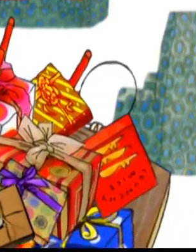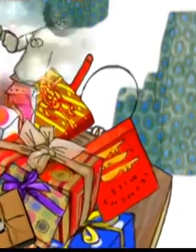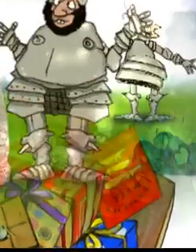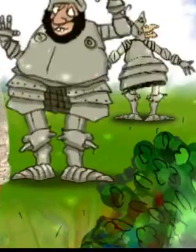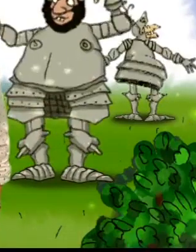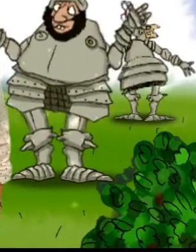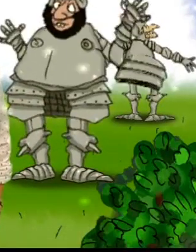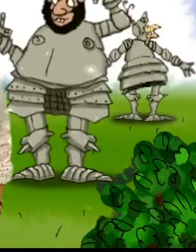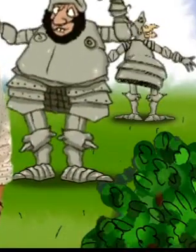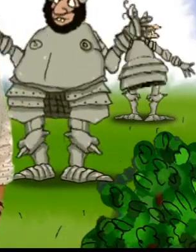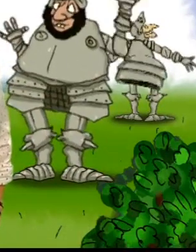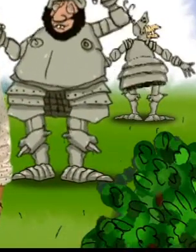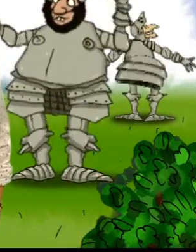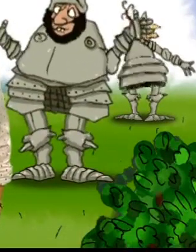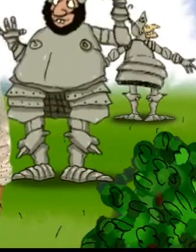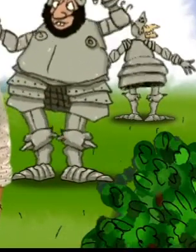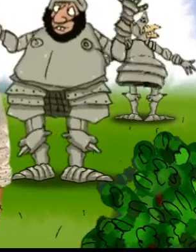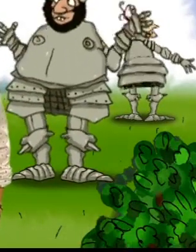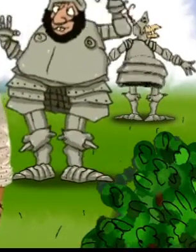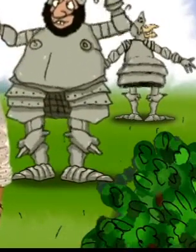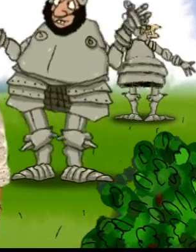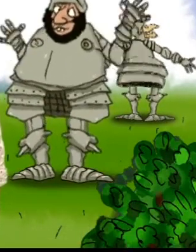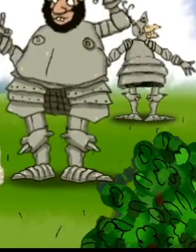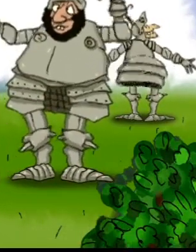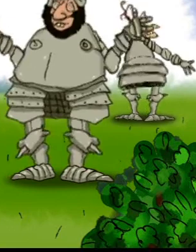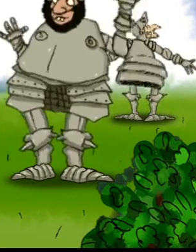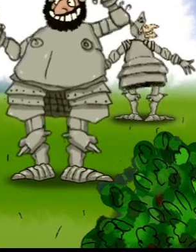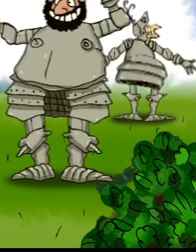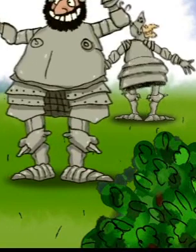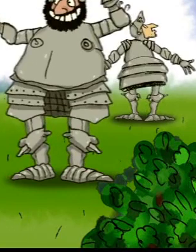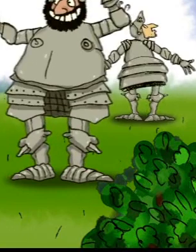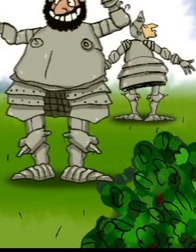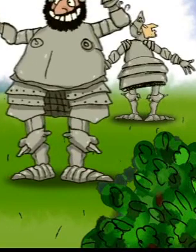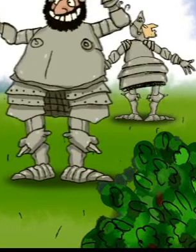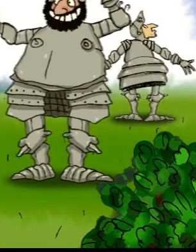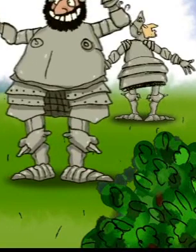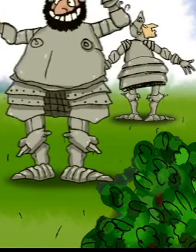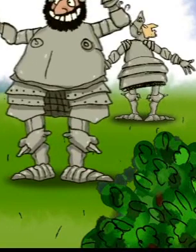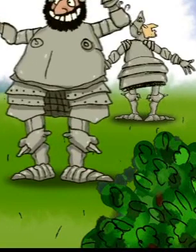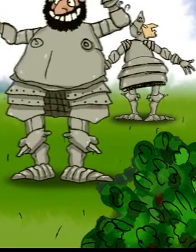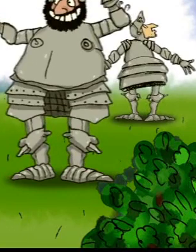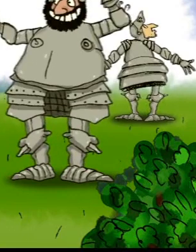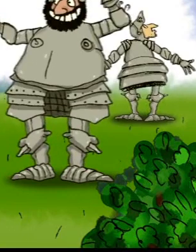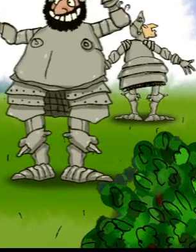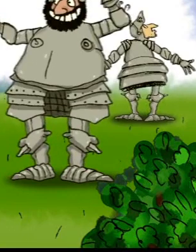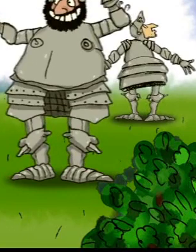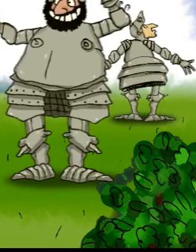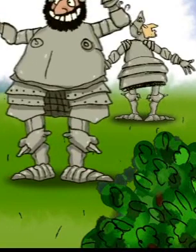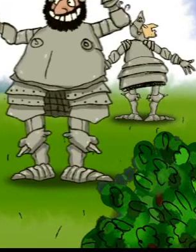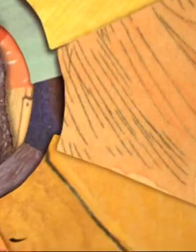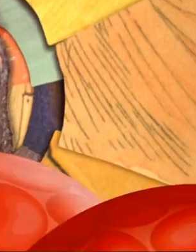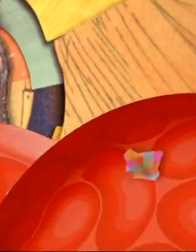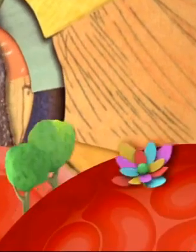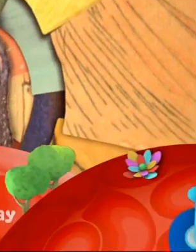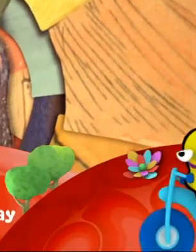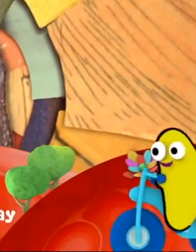prizes. Follow me to meet King Arthur and his crazy knights. Follow us into the world of Jack and Ori Jr.